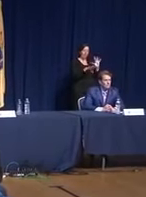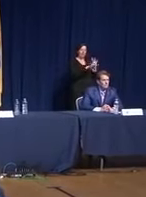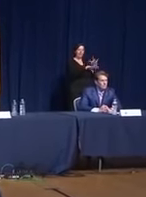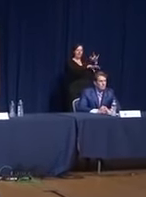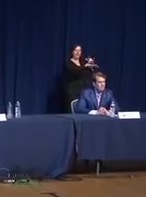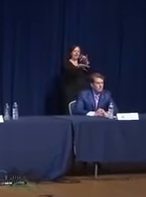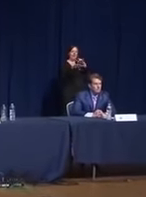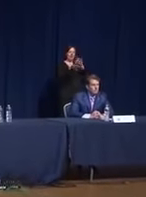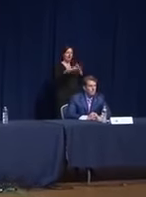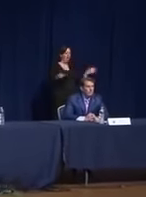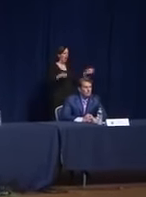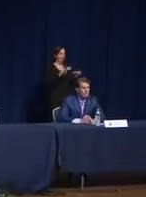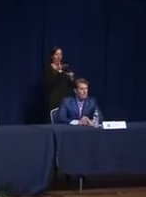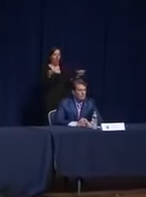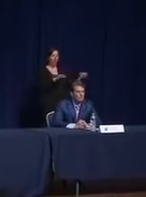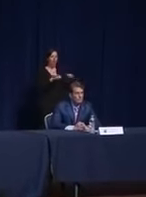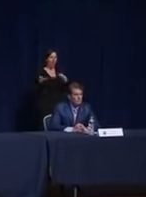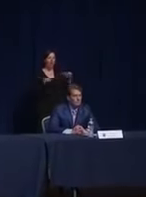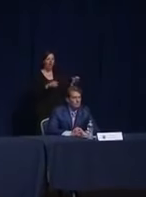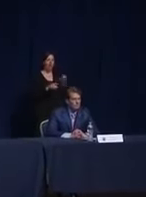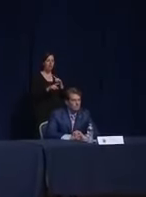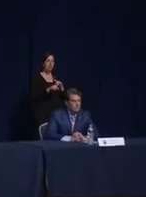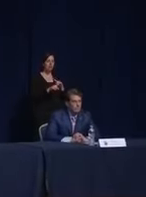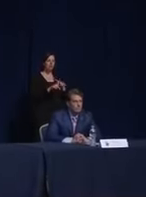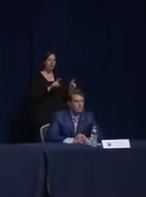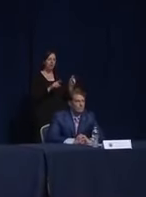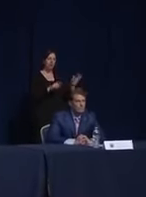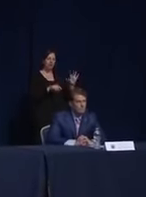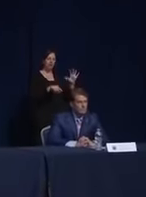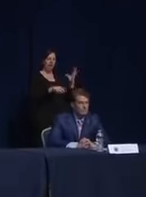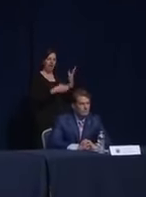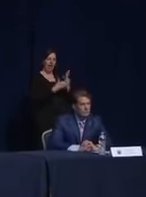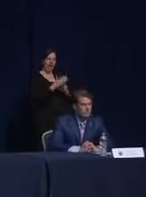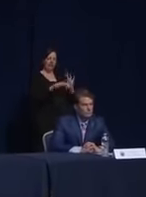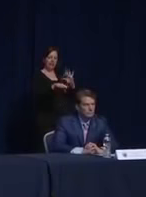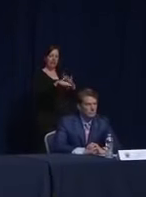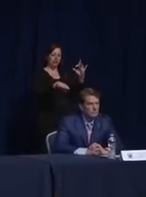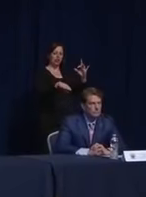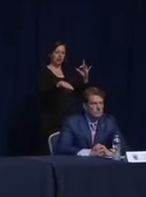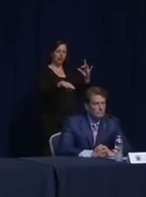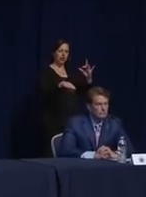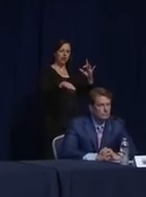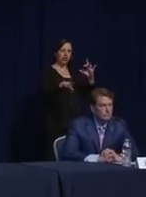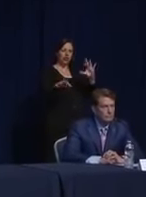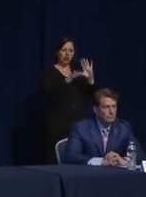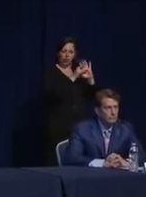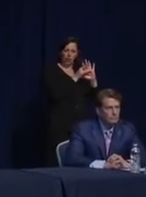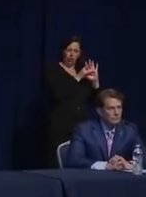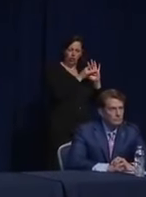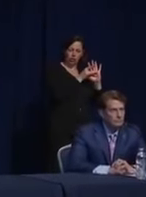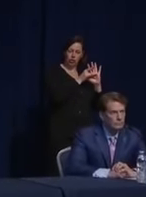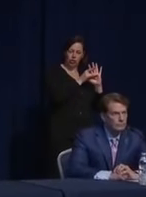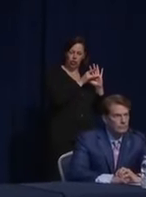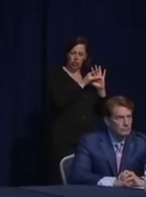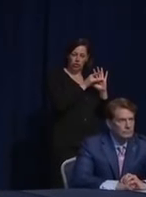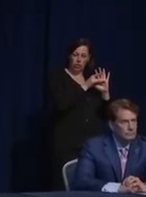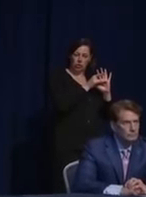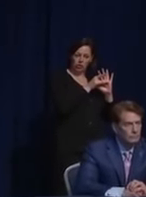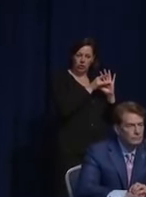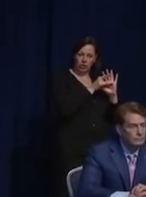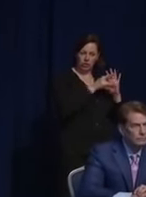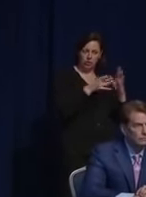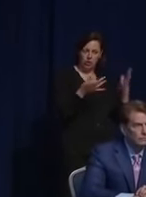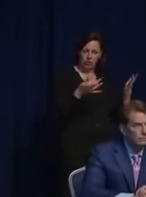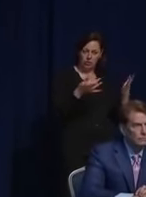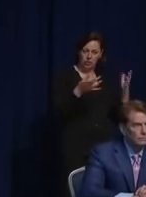stuff. If you touch it with your hand, then it's a surface that's been contaminated with COVID-19. Presumably you